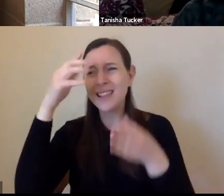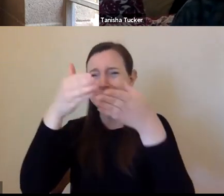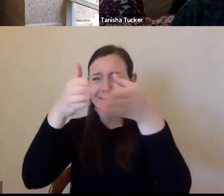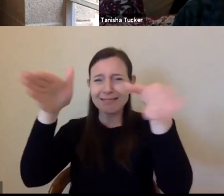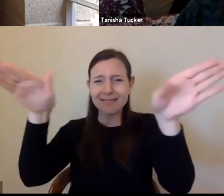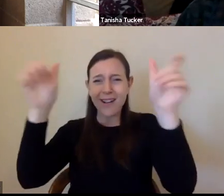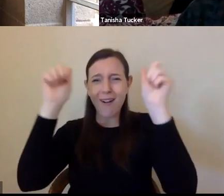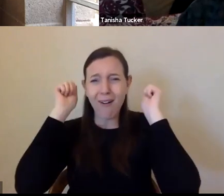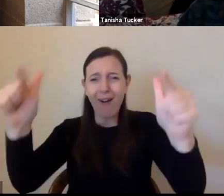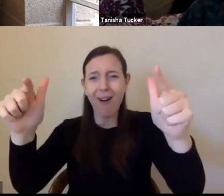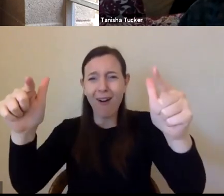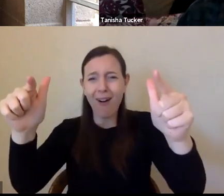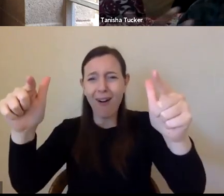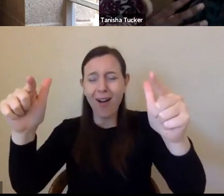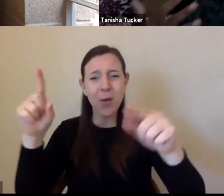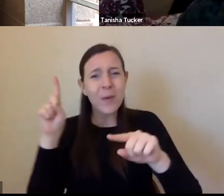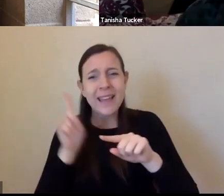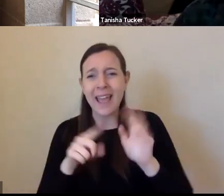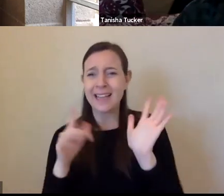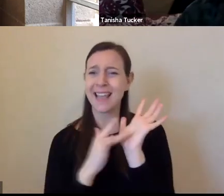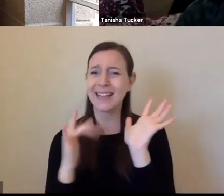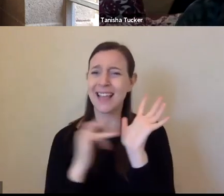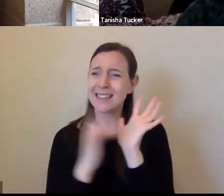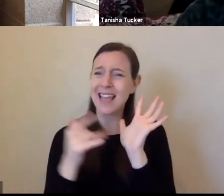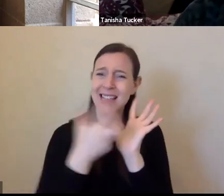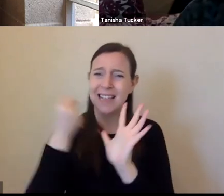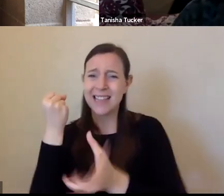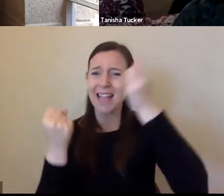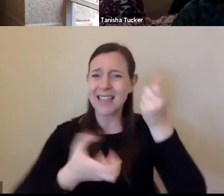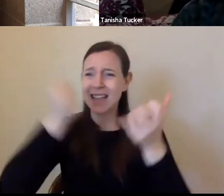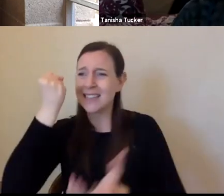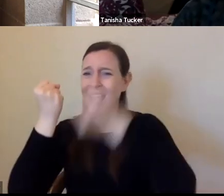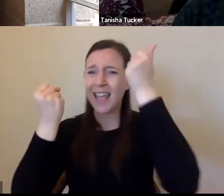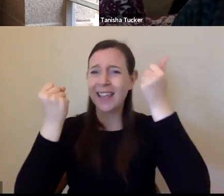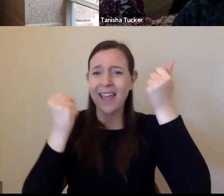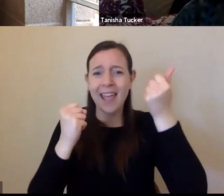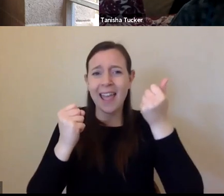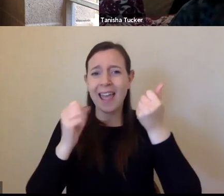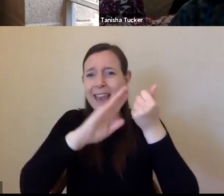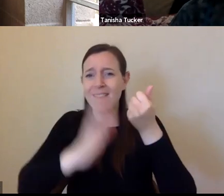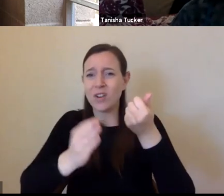can't just take and not give also. So that's one thing that